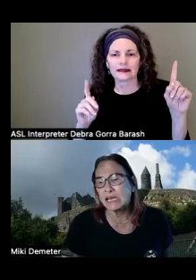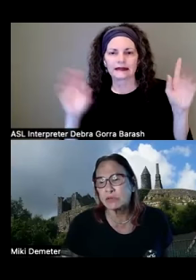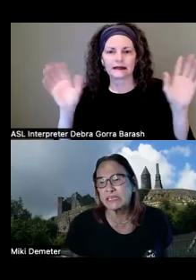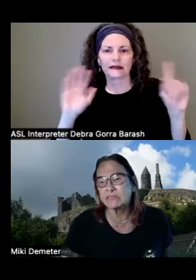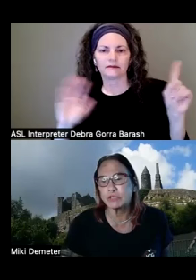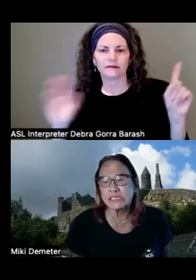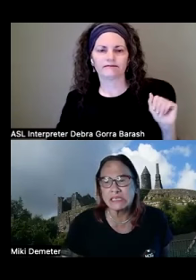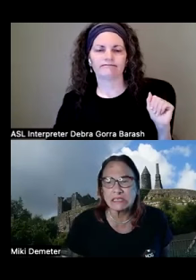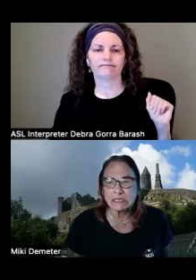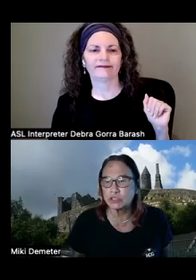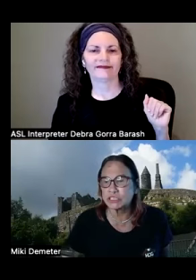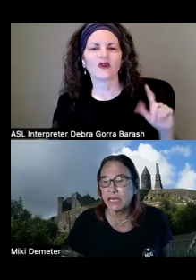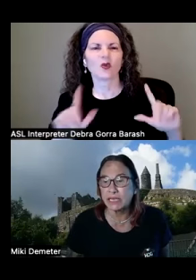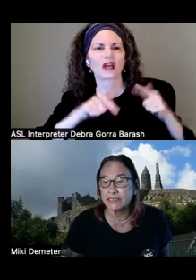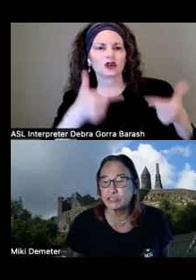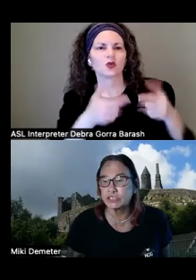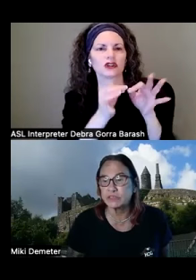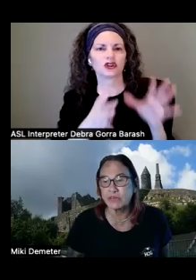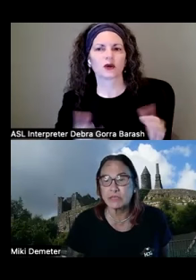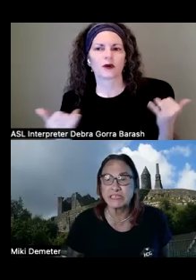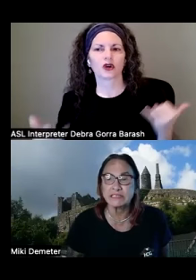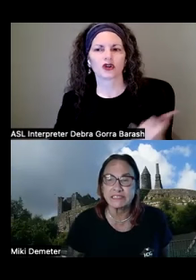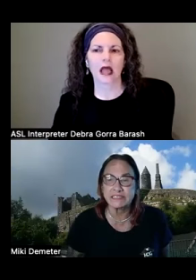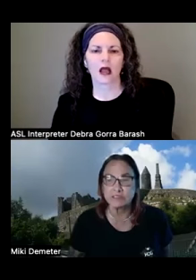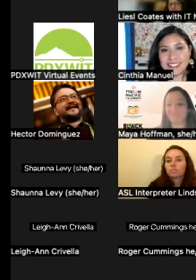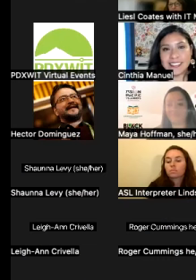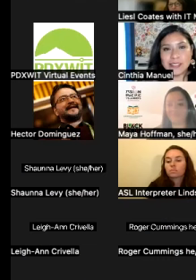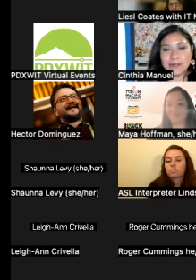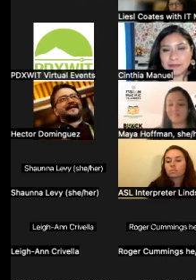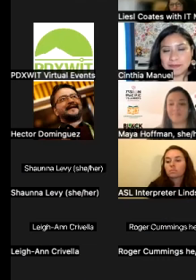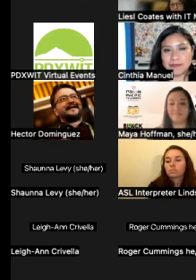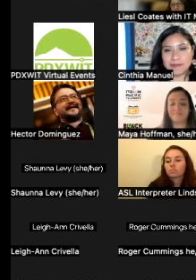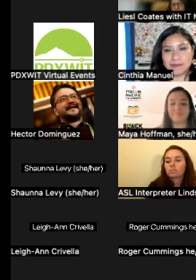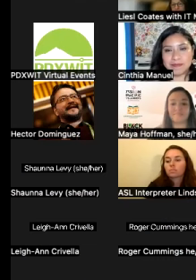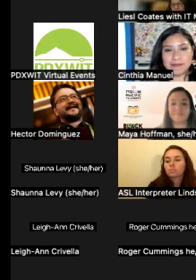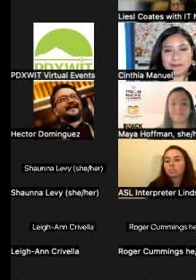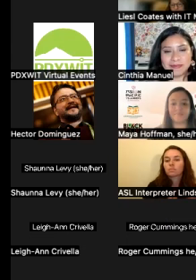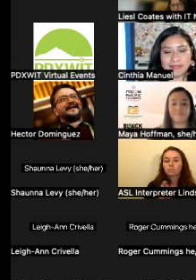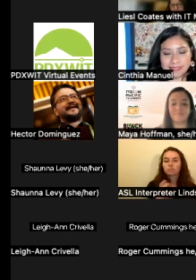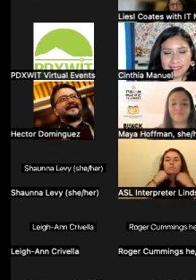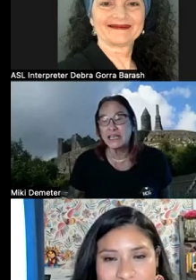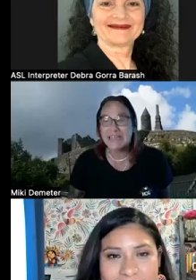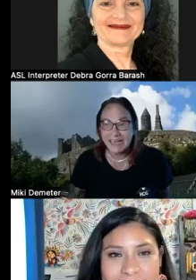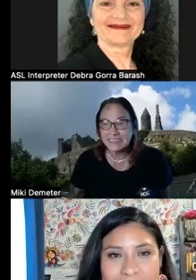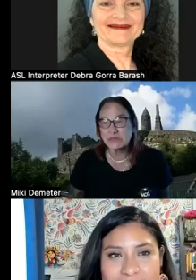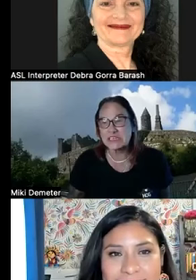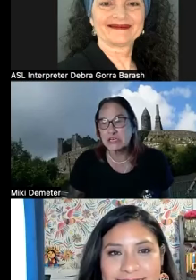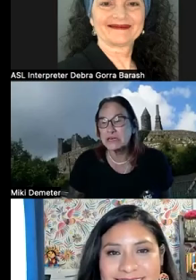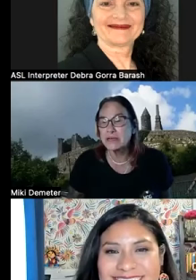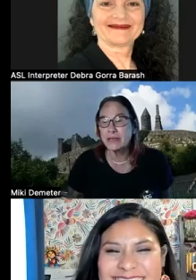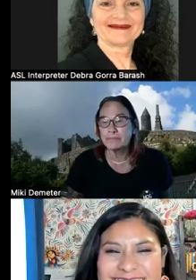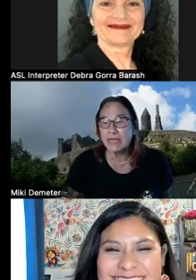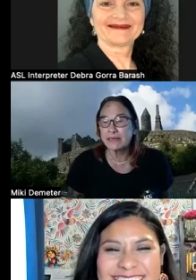an equity, diversity, and inclusion and leadership development consultant, facilitator, strategist, coach, TEDx